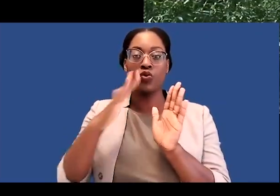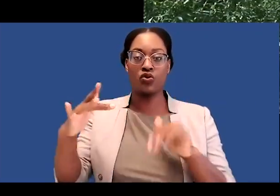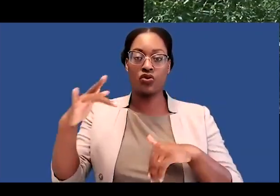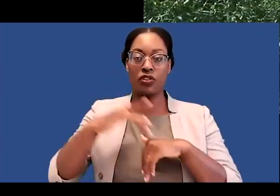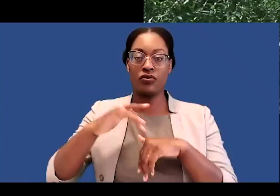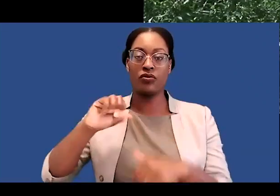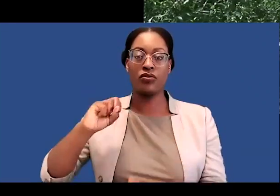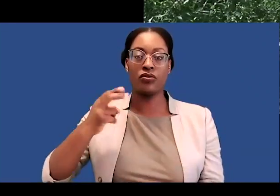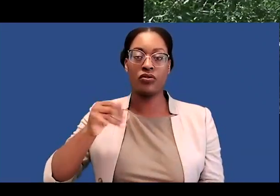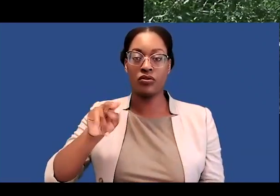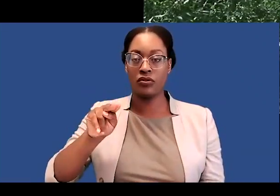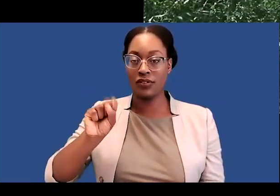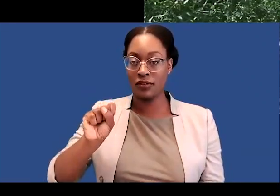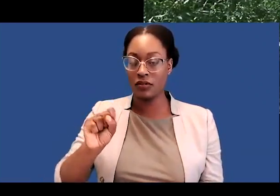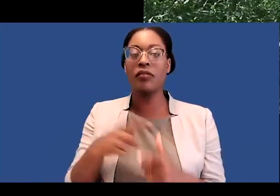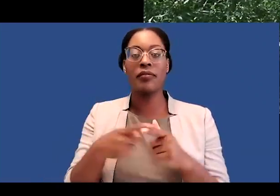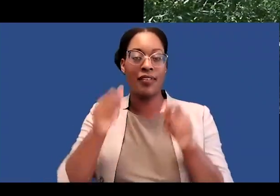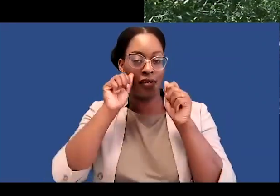and exhale down again.